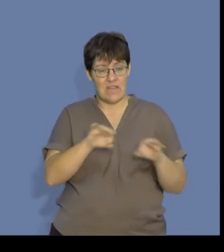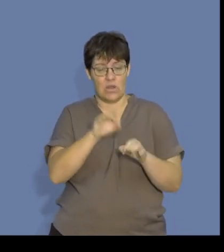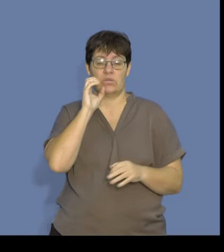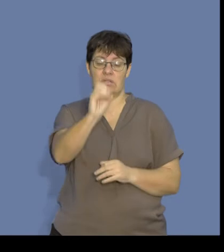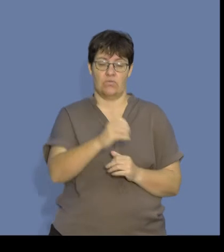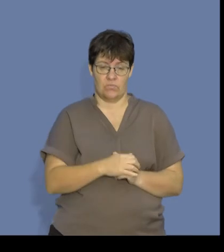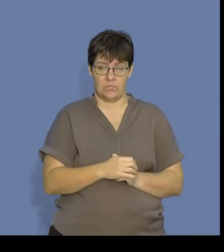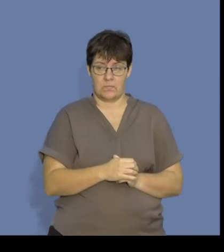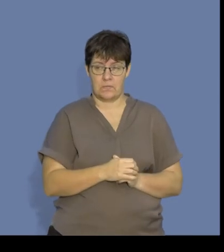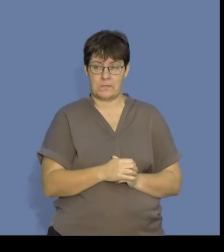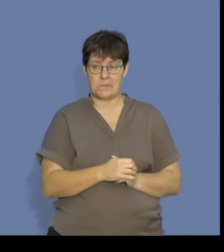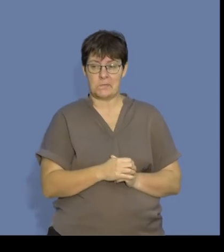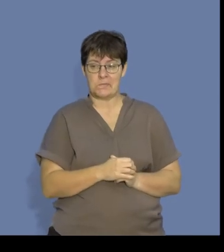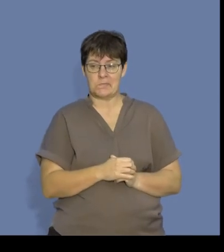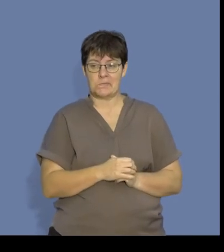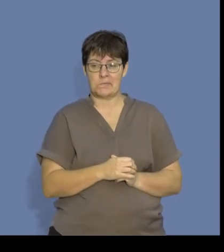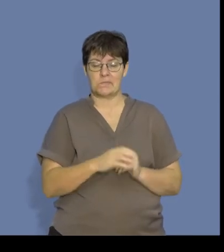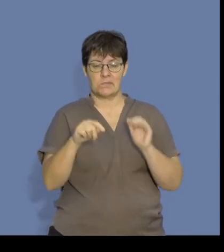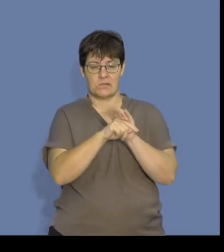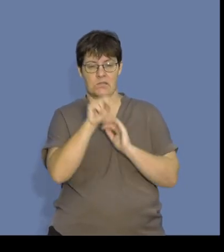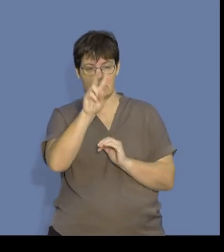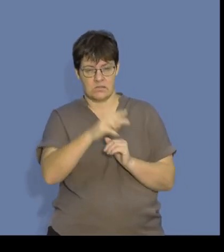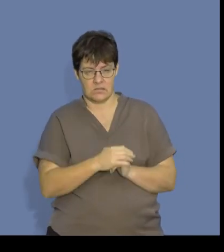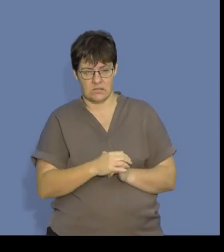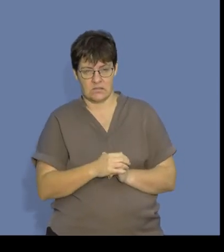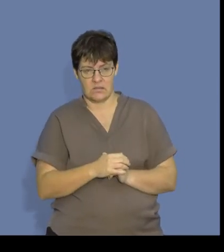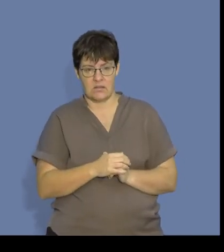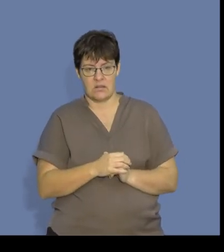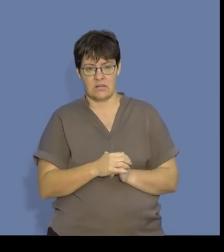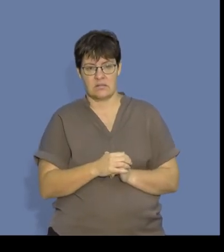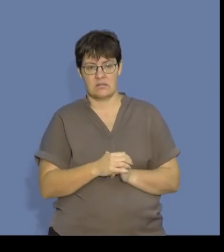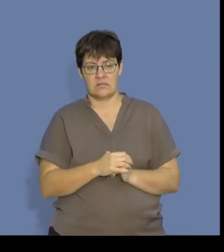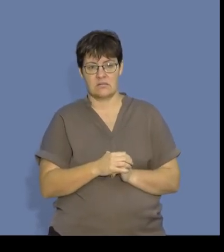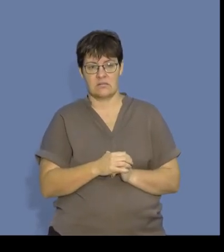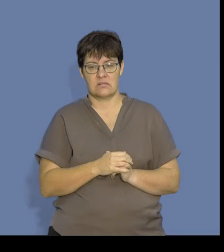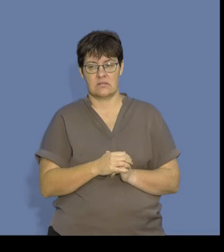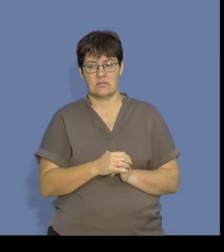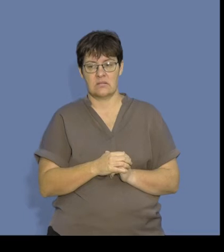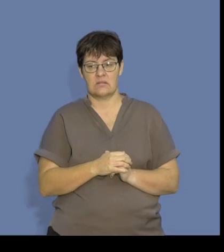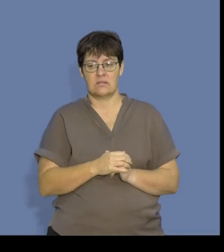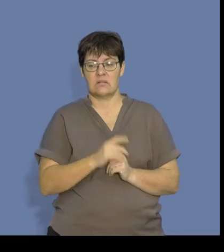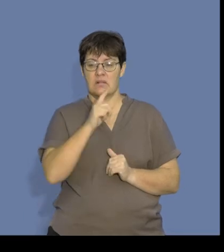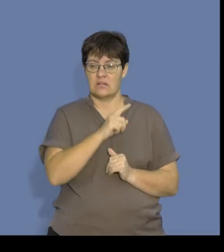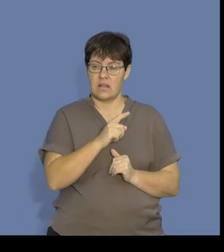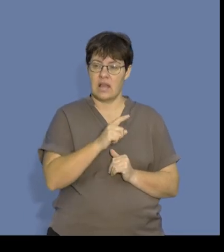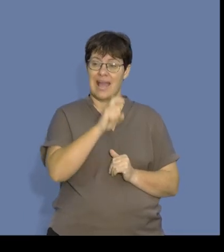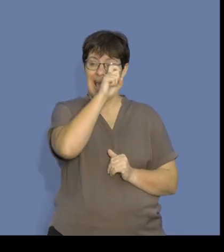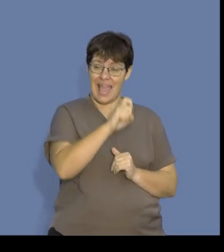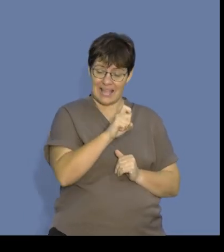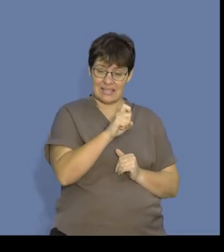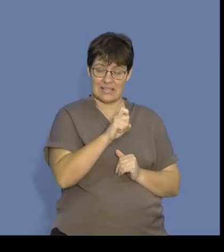on the y-axis is 0. So this will be at -2, and then with the